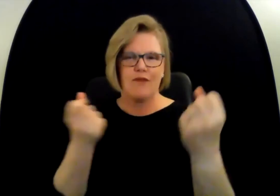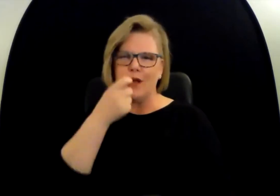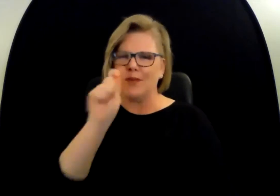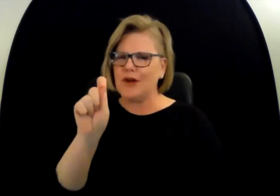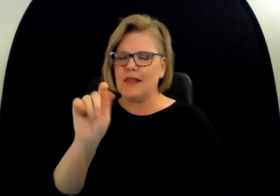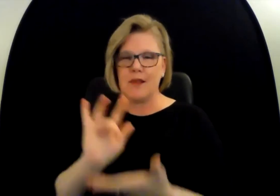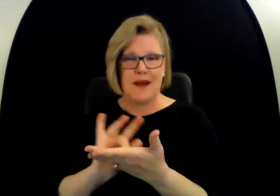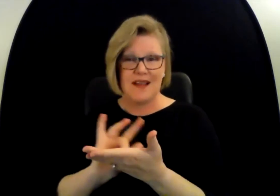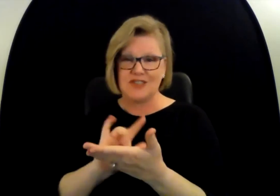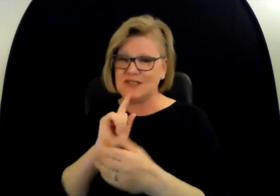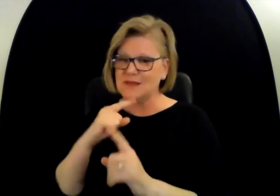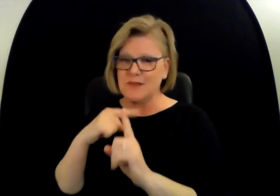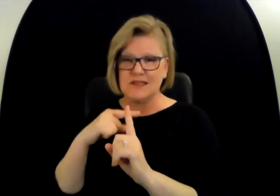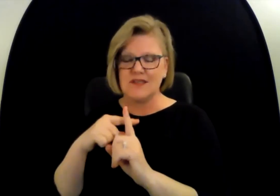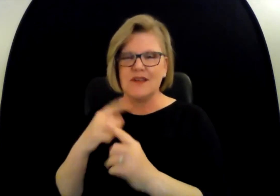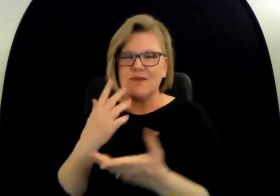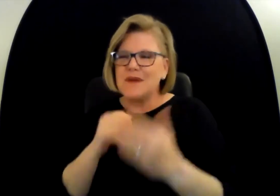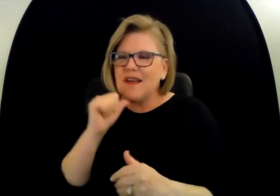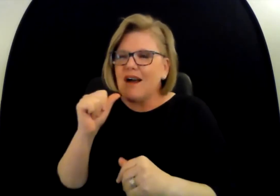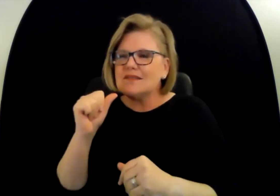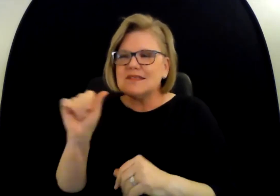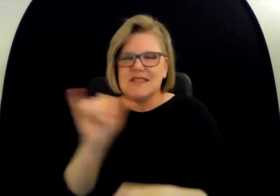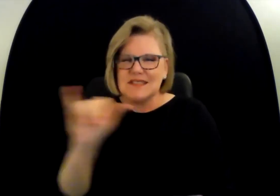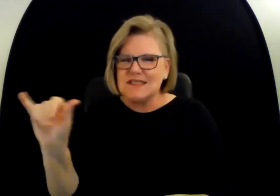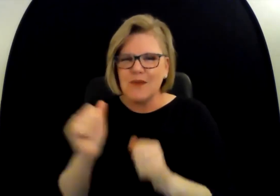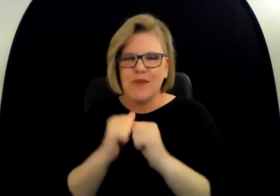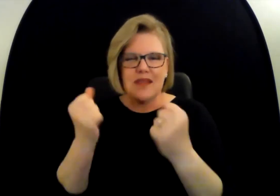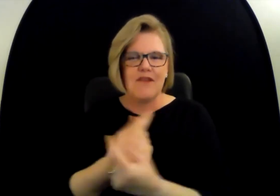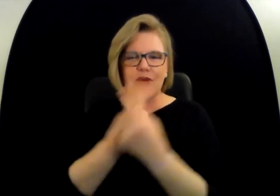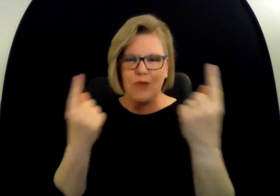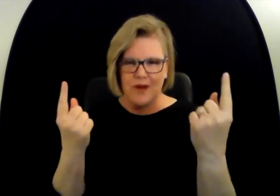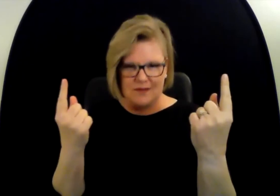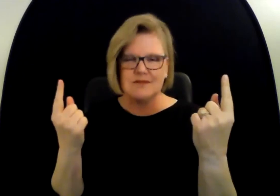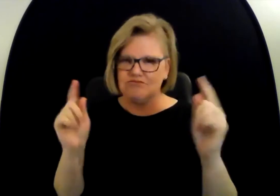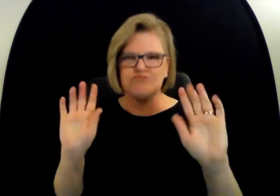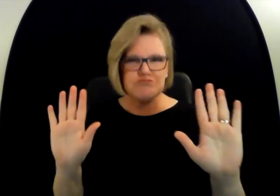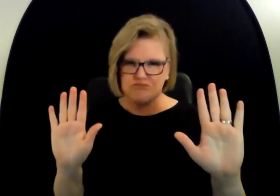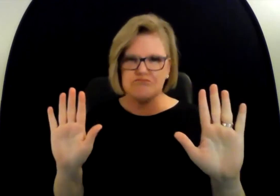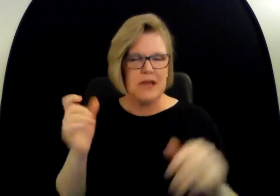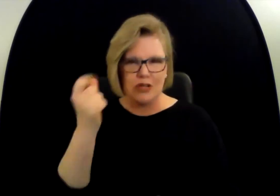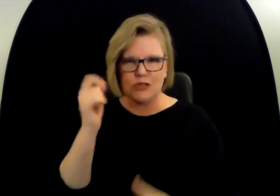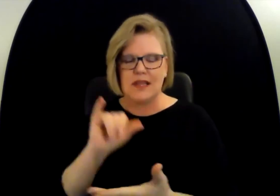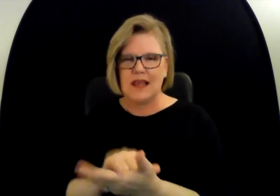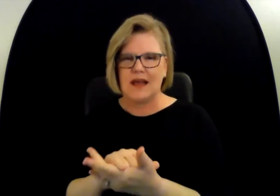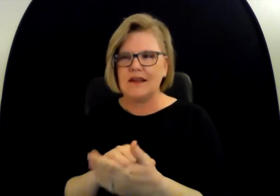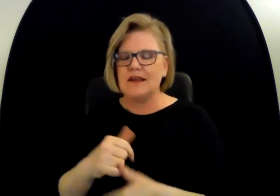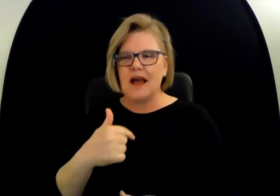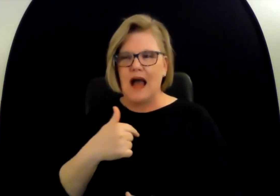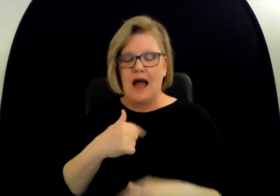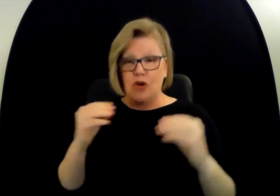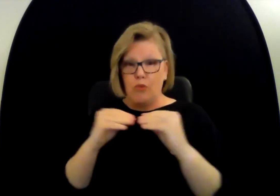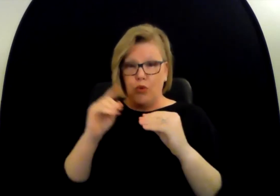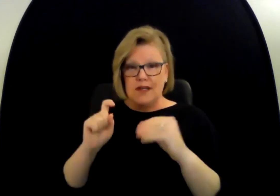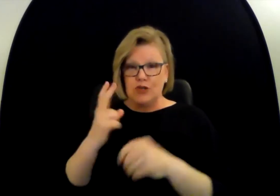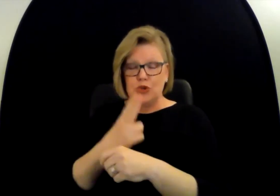positive for me. And I know that might not be the case with everyone. And I no longer need to take medication for